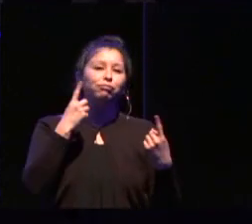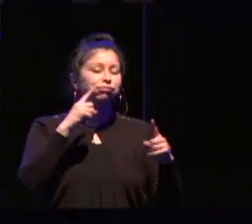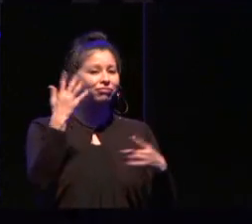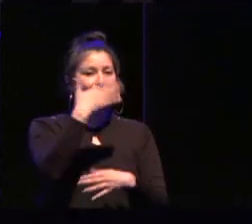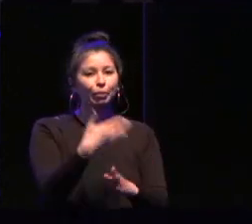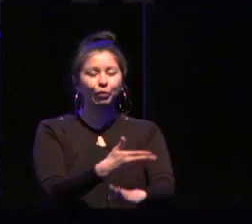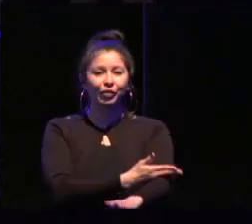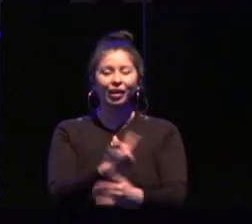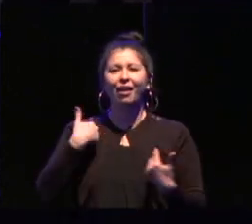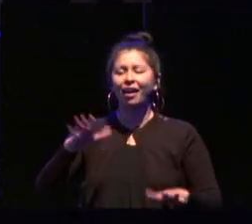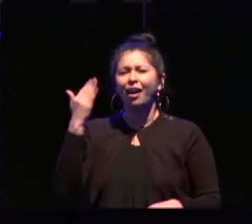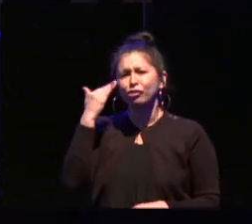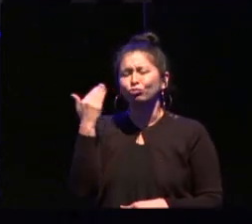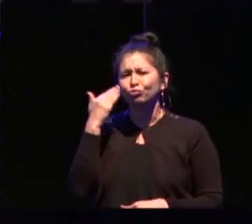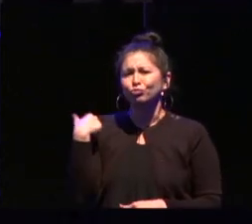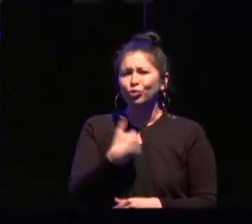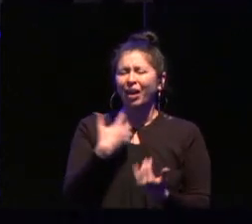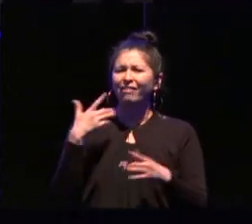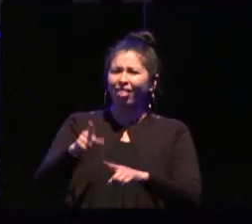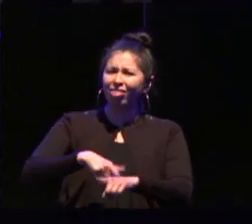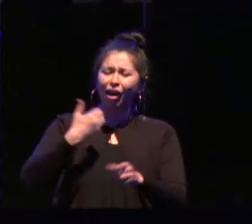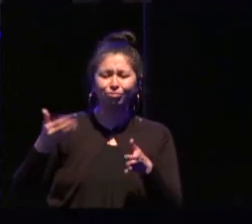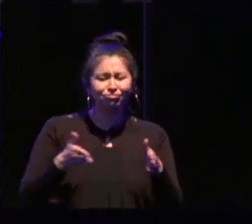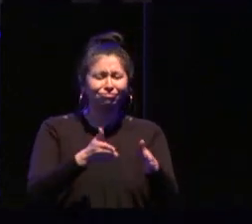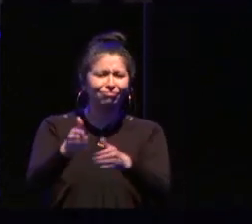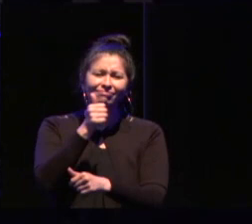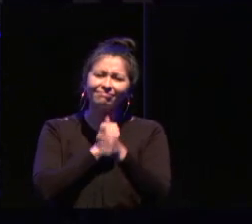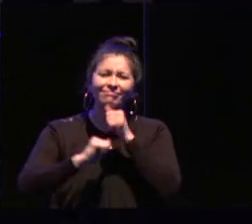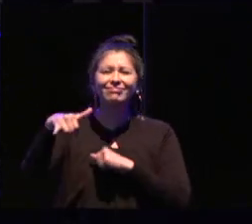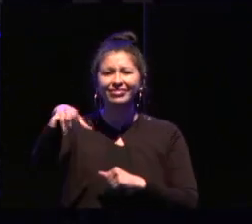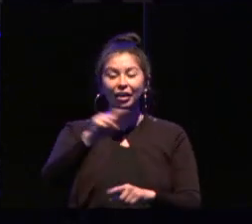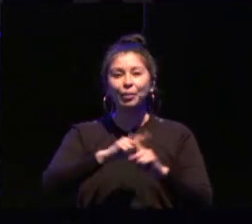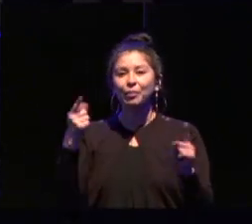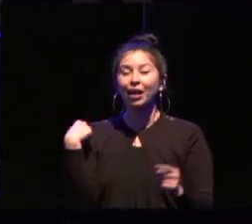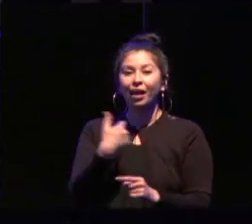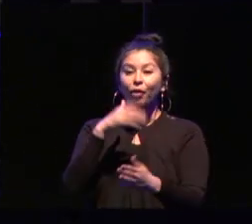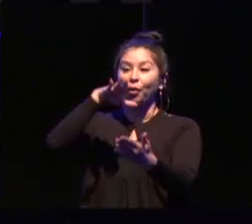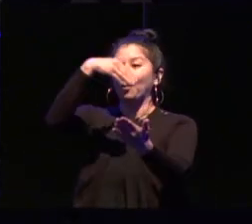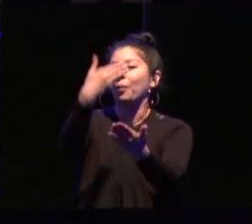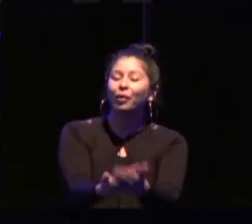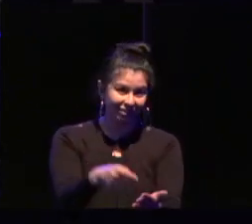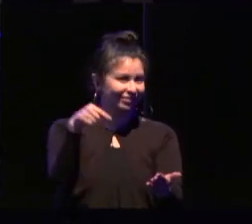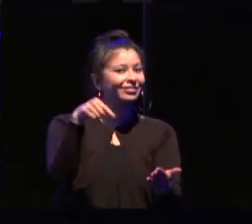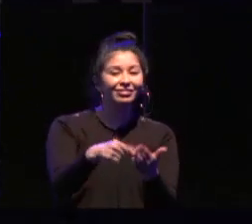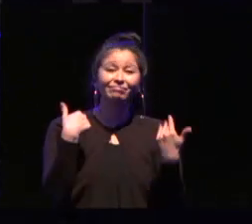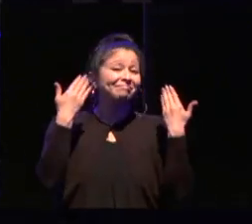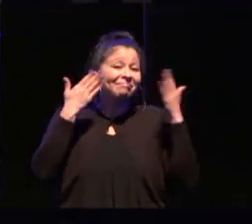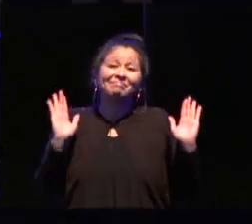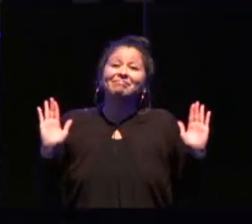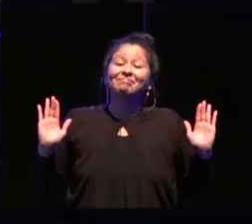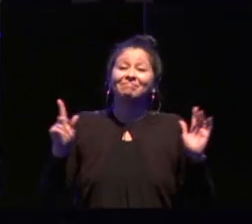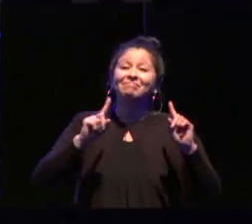around. I know we've got a long, long way to go, and where we'll end up, I